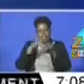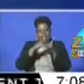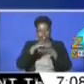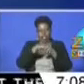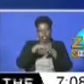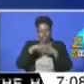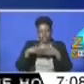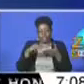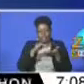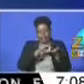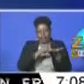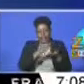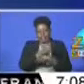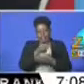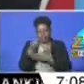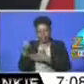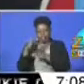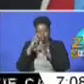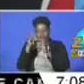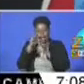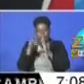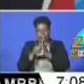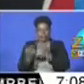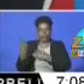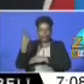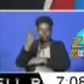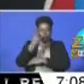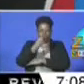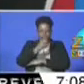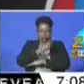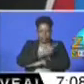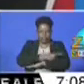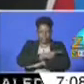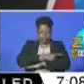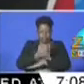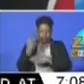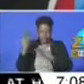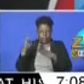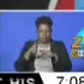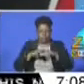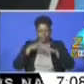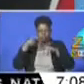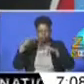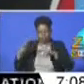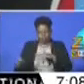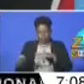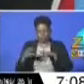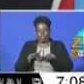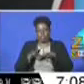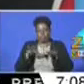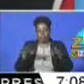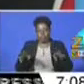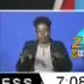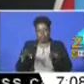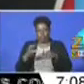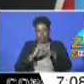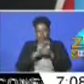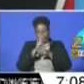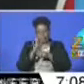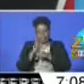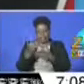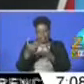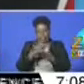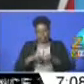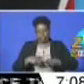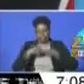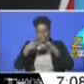$677,000 worth of medical supplies to the Bahamas today in support of efforts to reduce the spread of COVID-19. Part of the donation